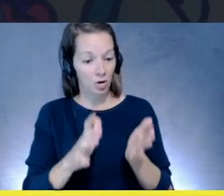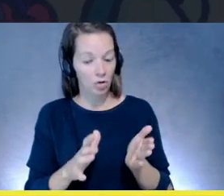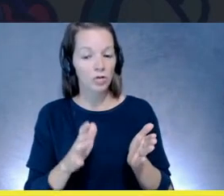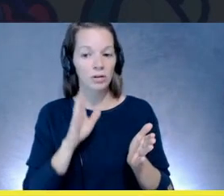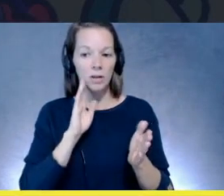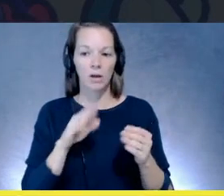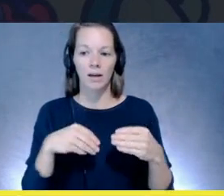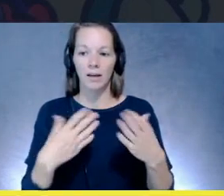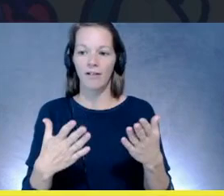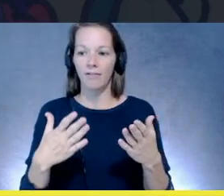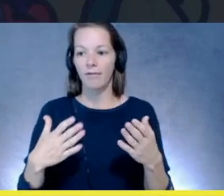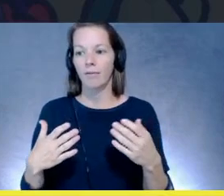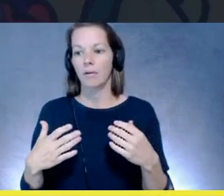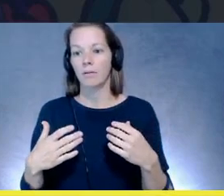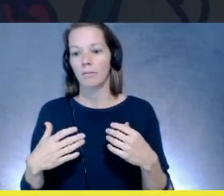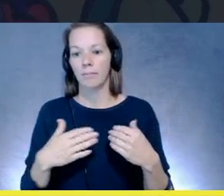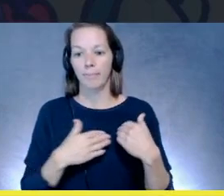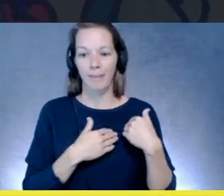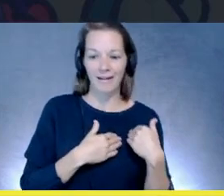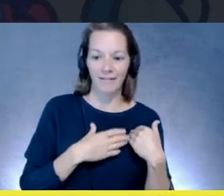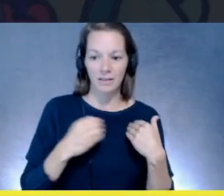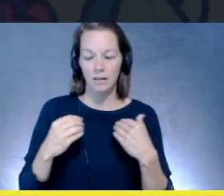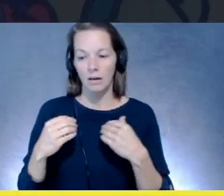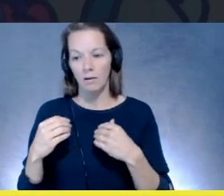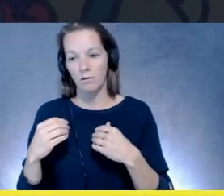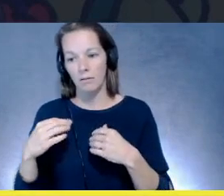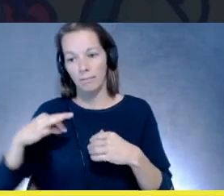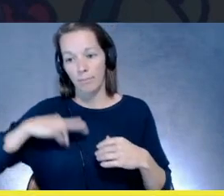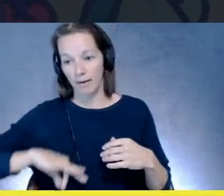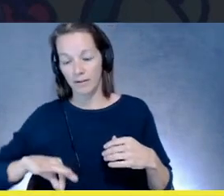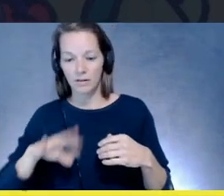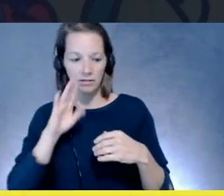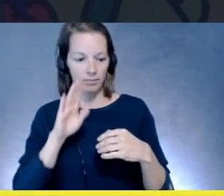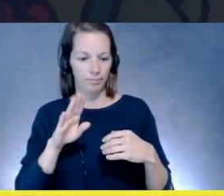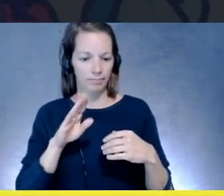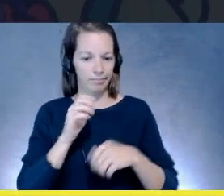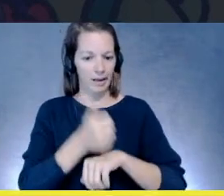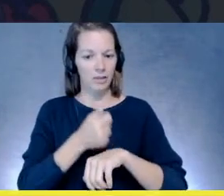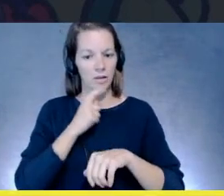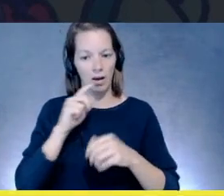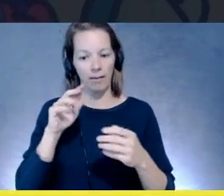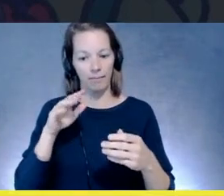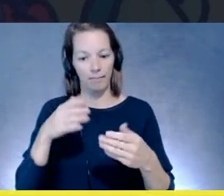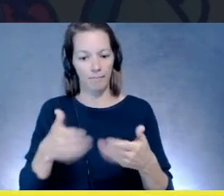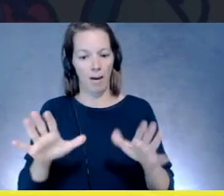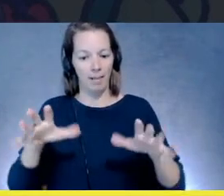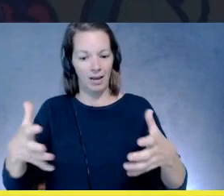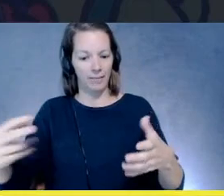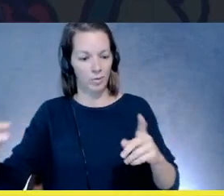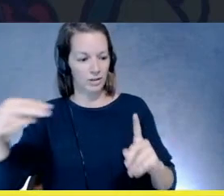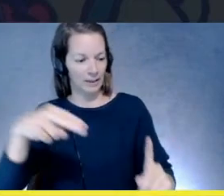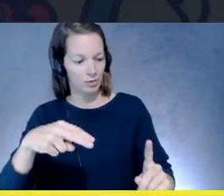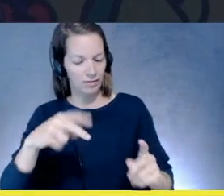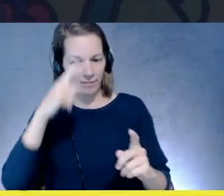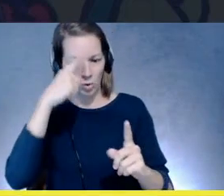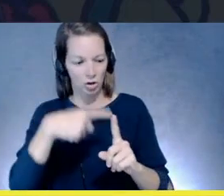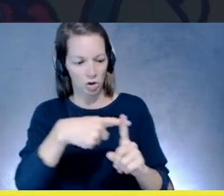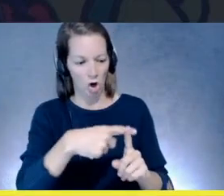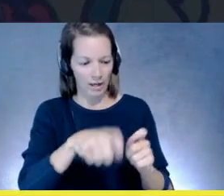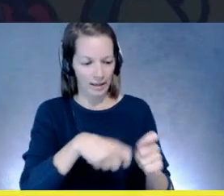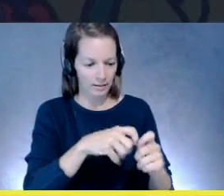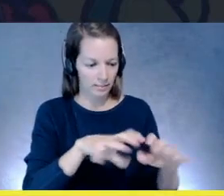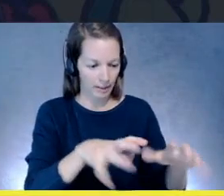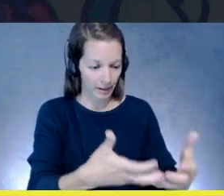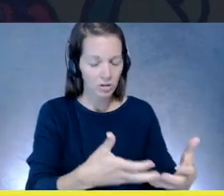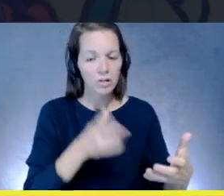and burdens in part based on public perception of specific target populations, has a lot of relevance